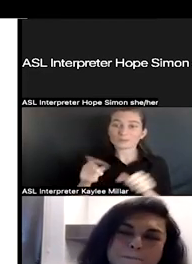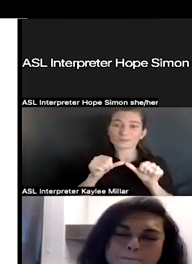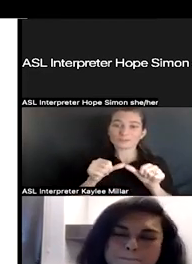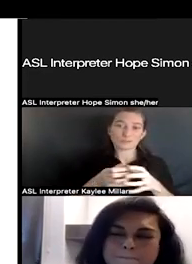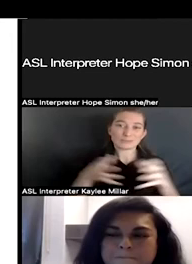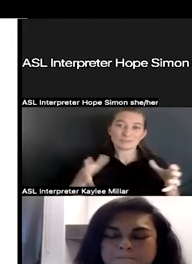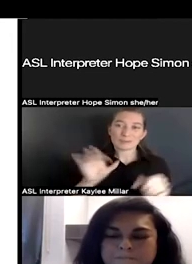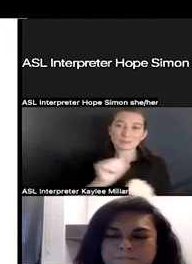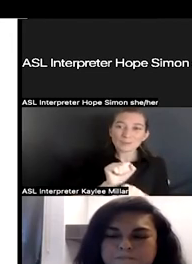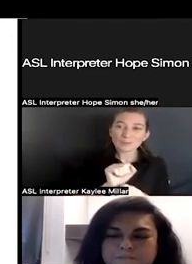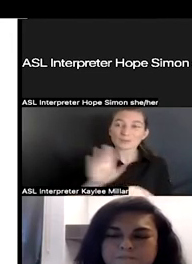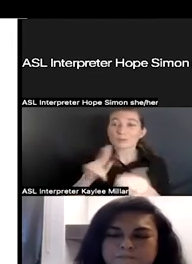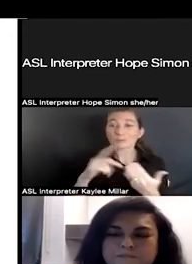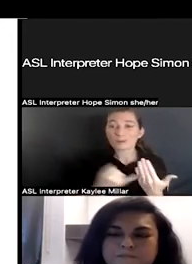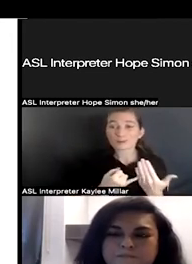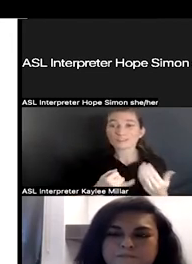and the types of projects that you do.